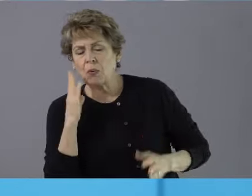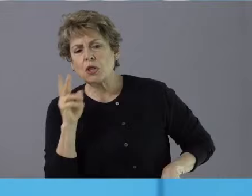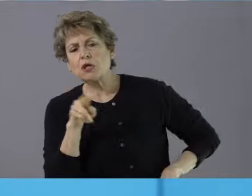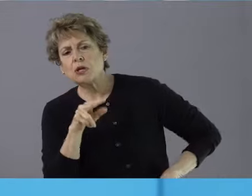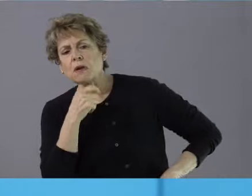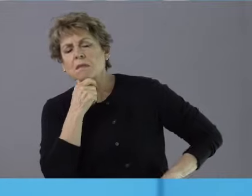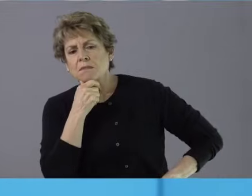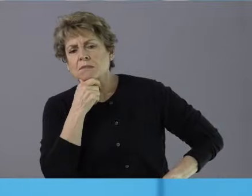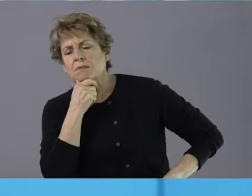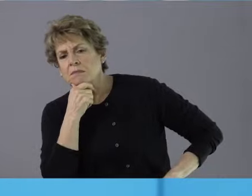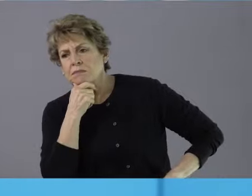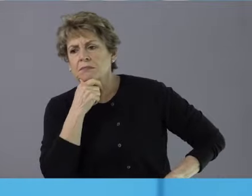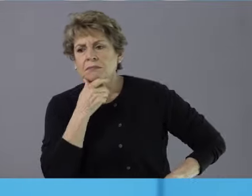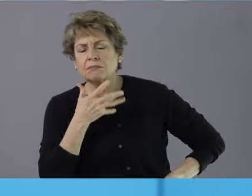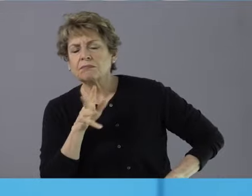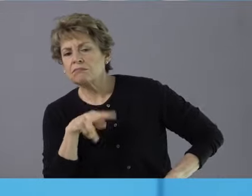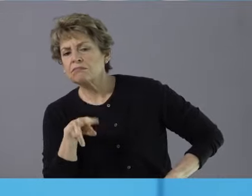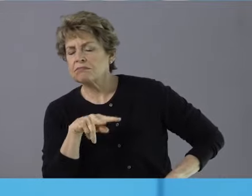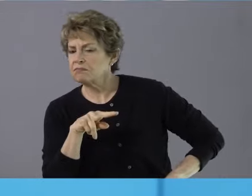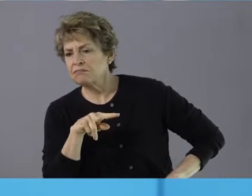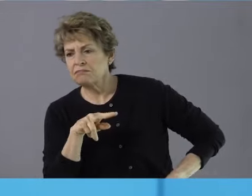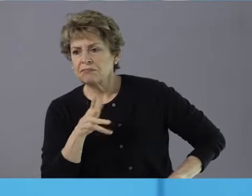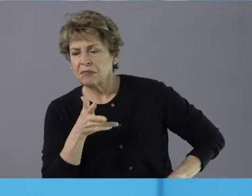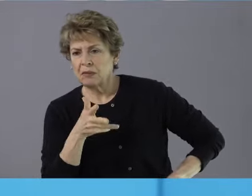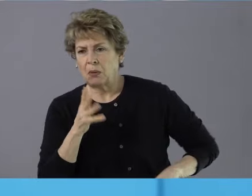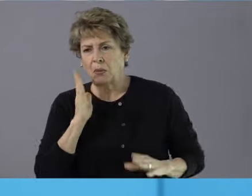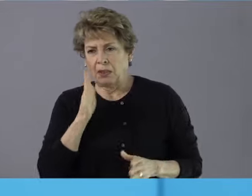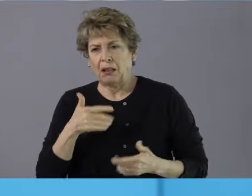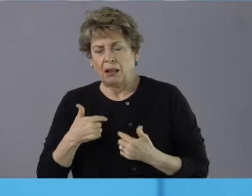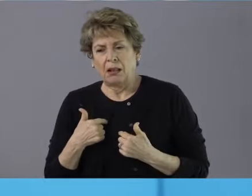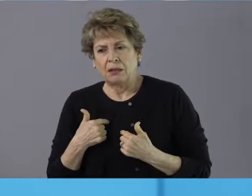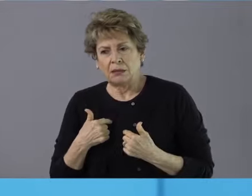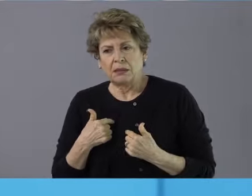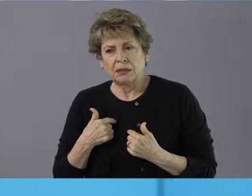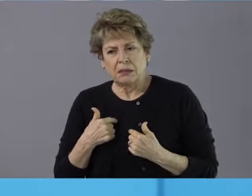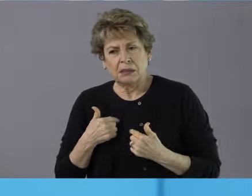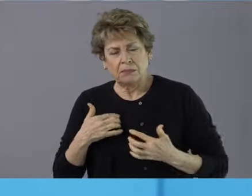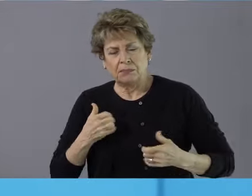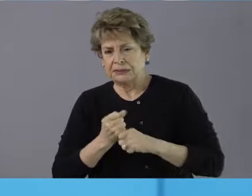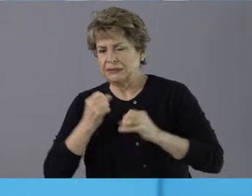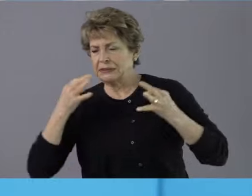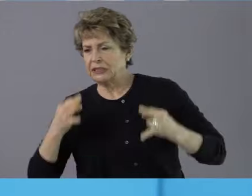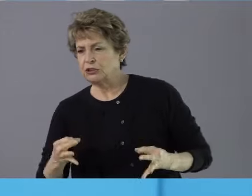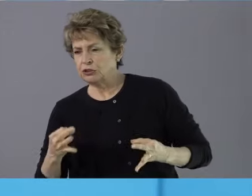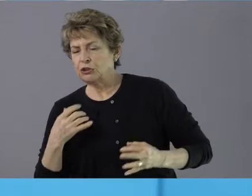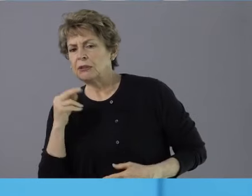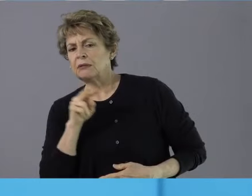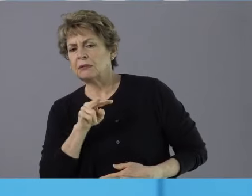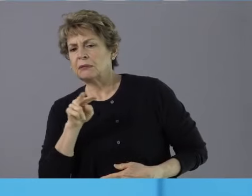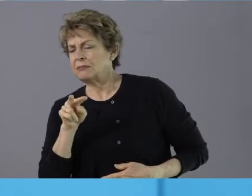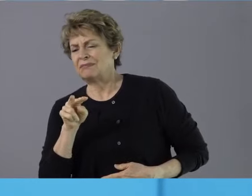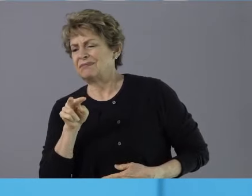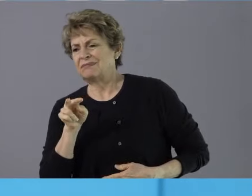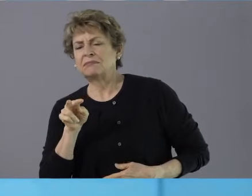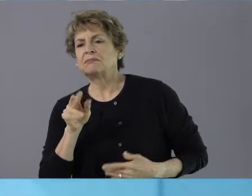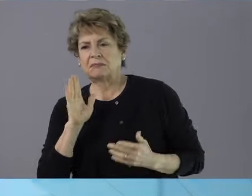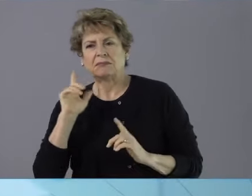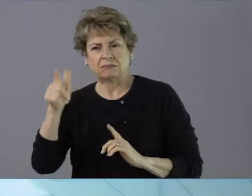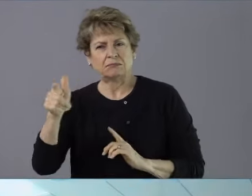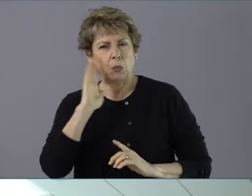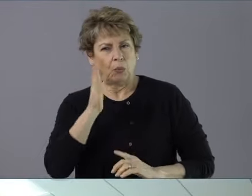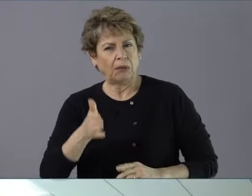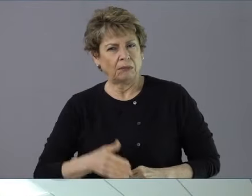role. We're going to be advocating or making the necessary decisions from our office. Okay. Second question, the Commission